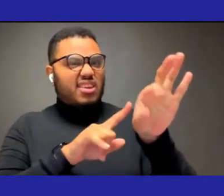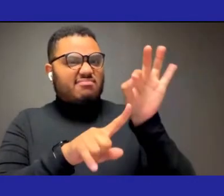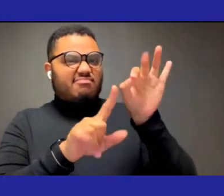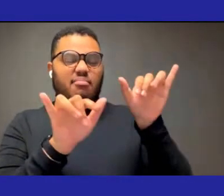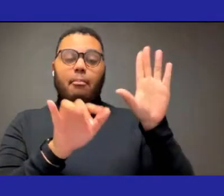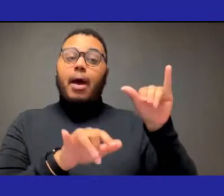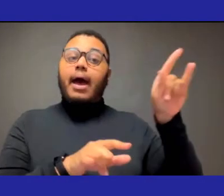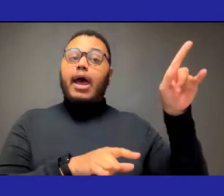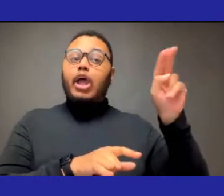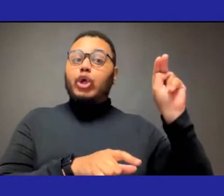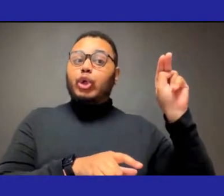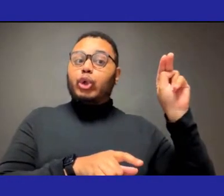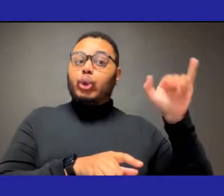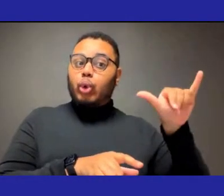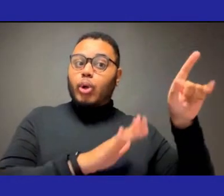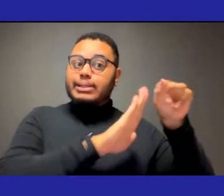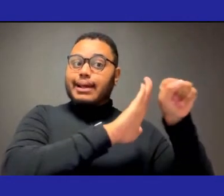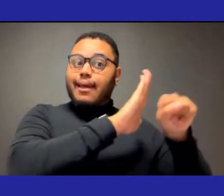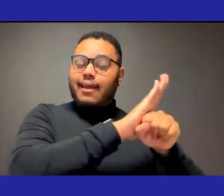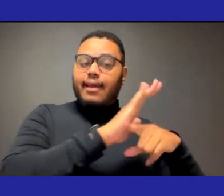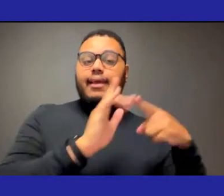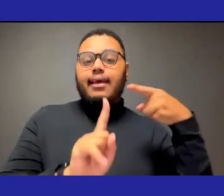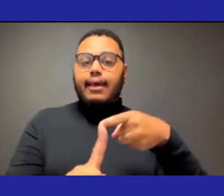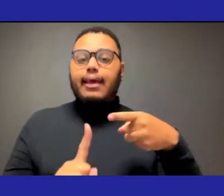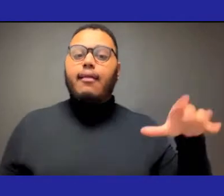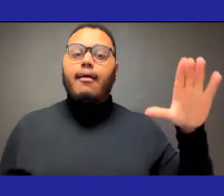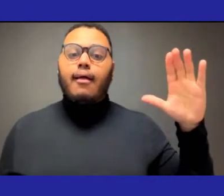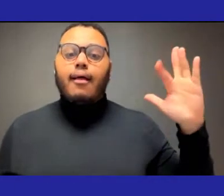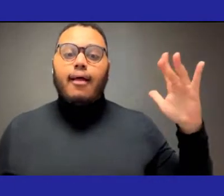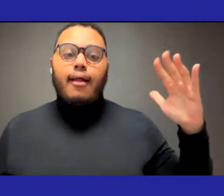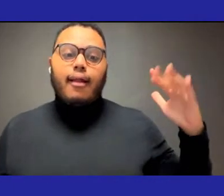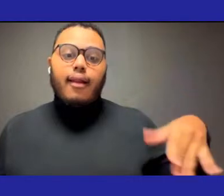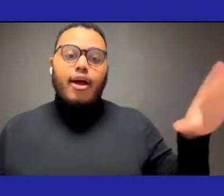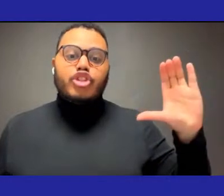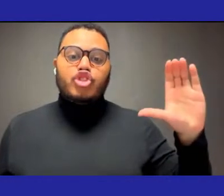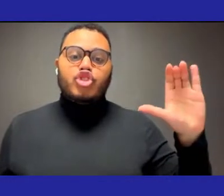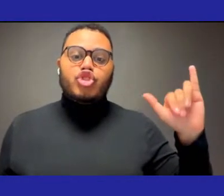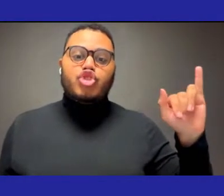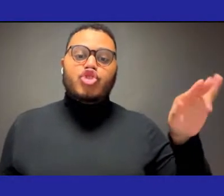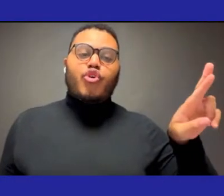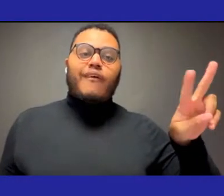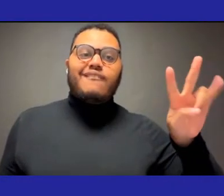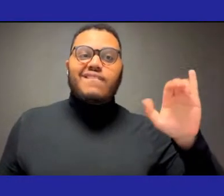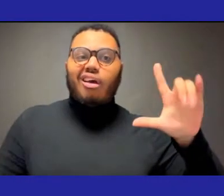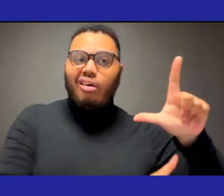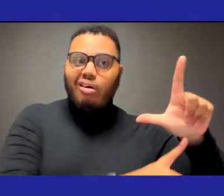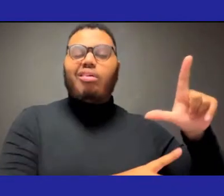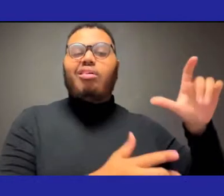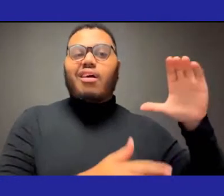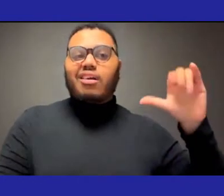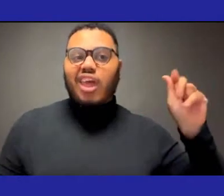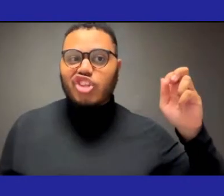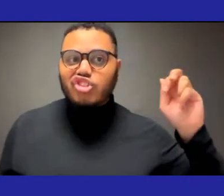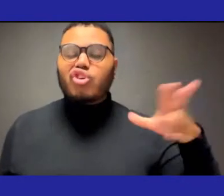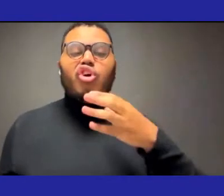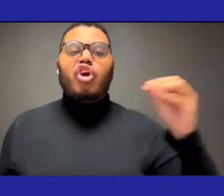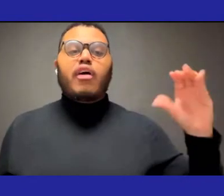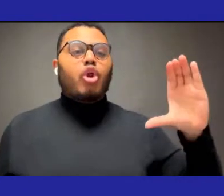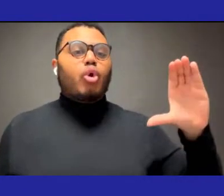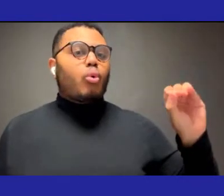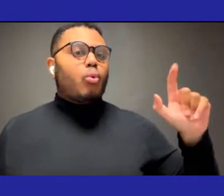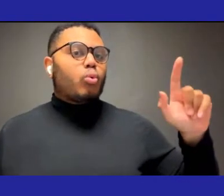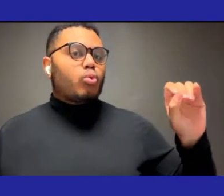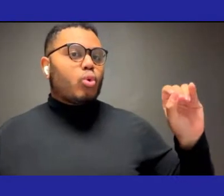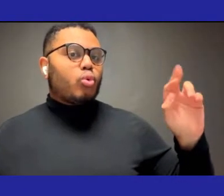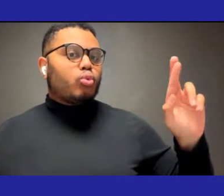cervical cancer screening and colorectal cancer screening, to focus all plans' efforts as a result of